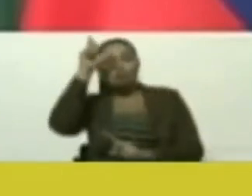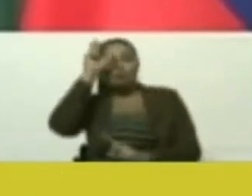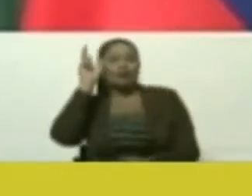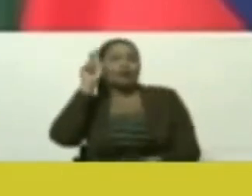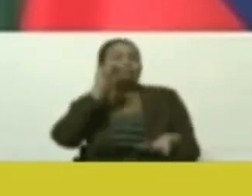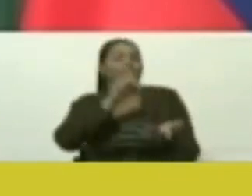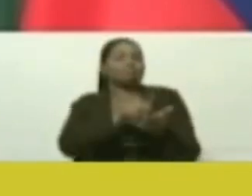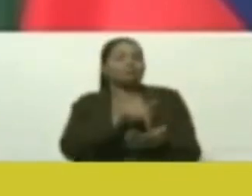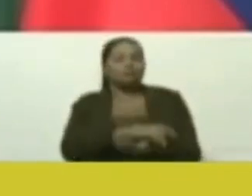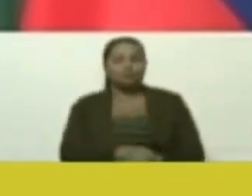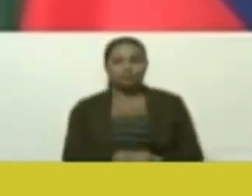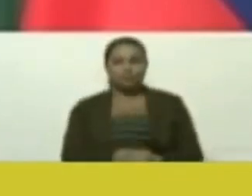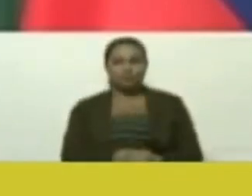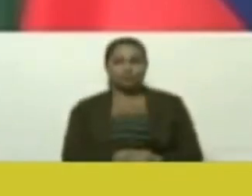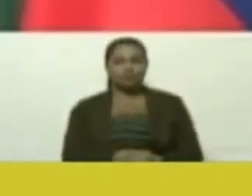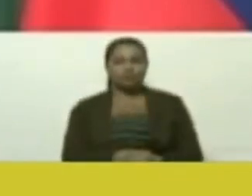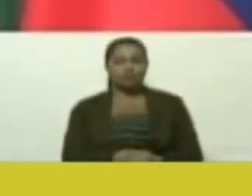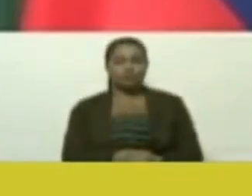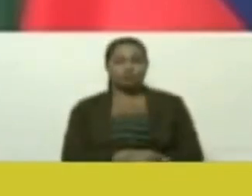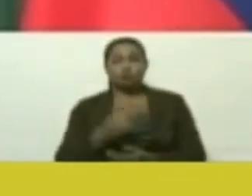that's when we arrived here in Turkey.